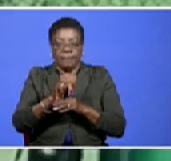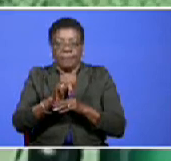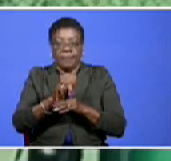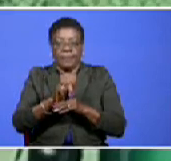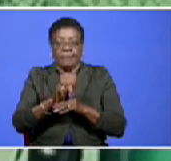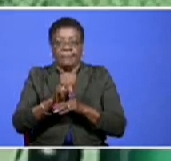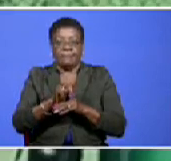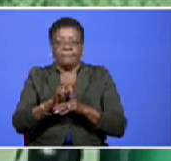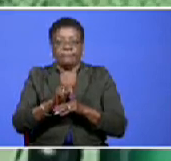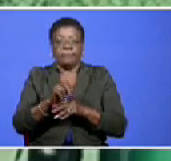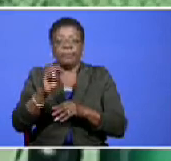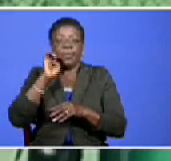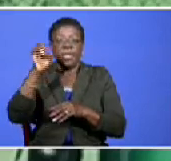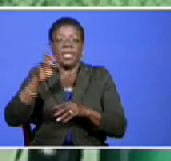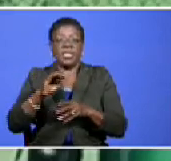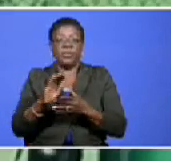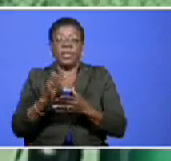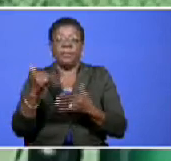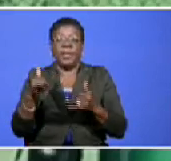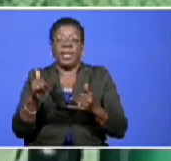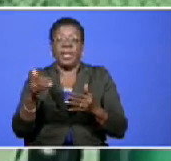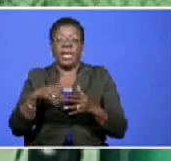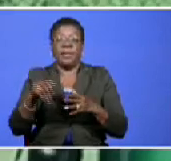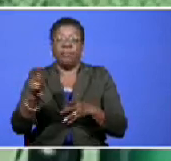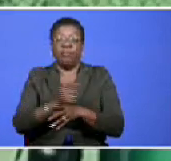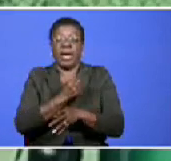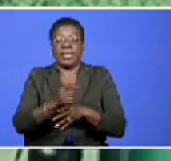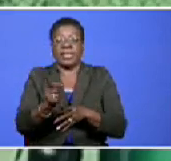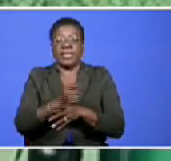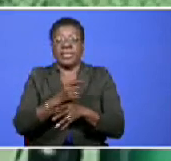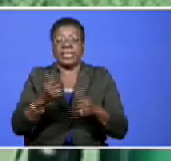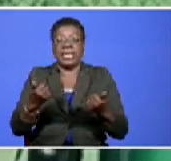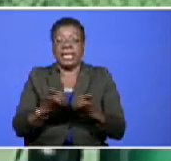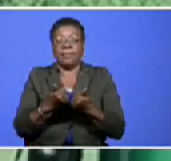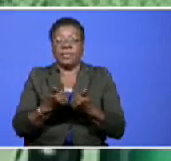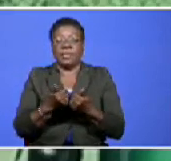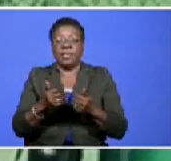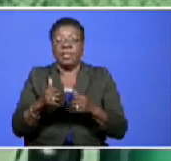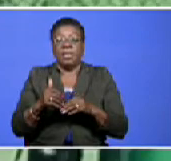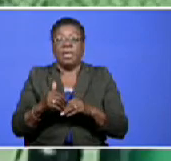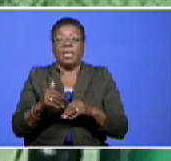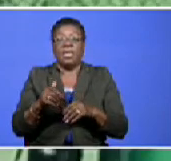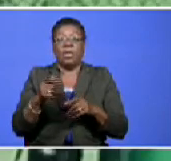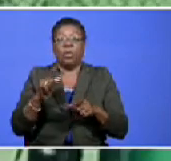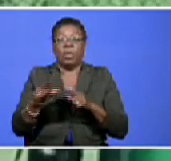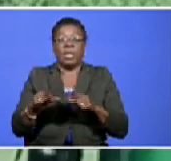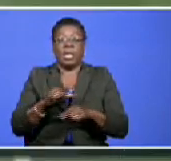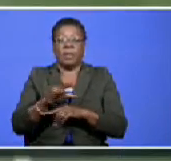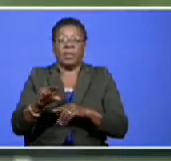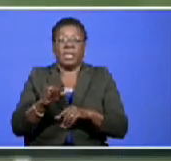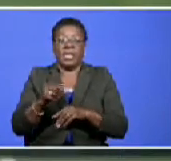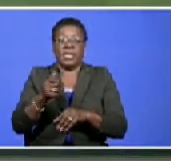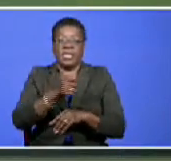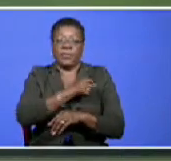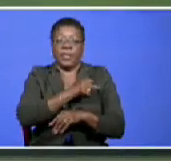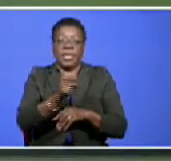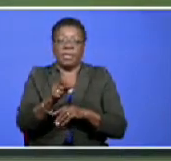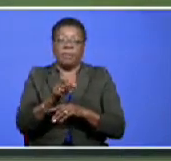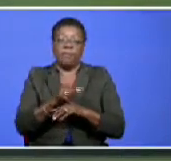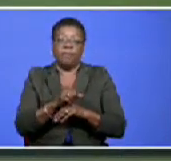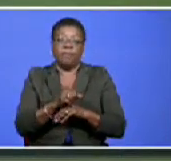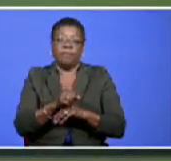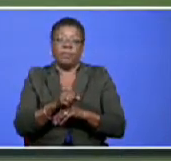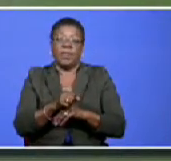John Gouda. She will participate in practice sessions while also coaching at a local academy in Valencia. Week 1 in